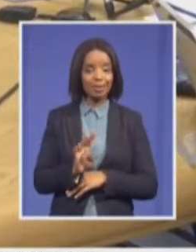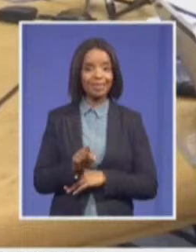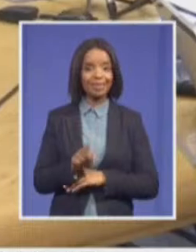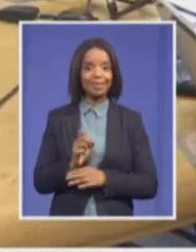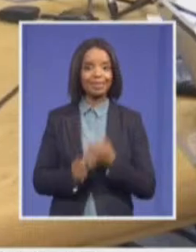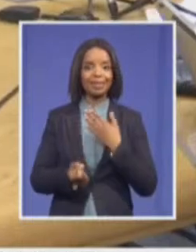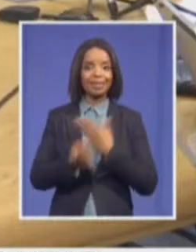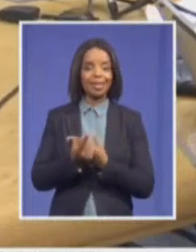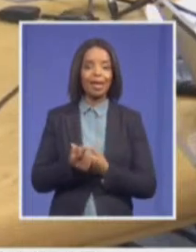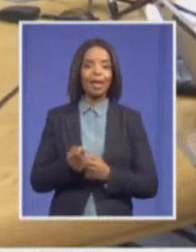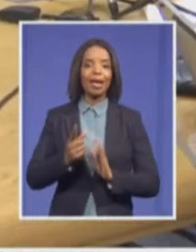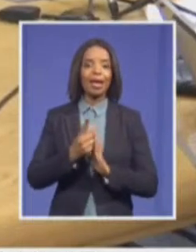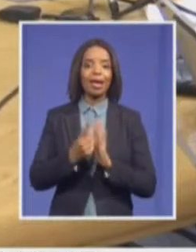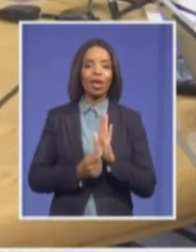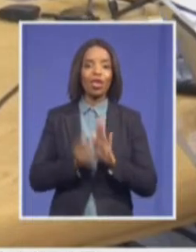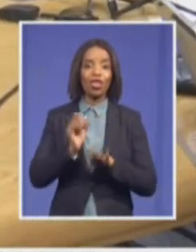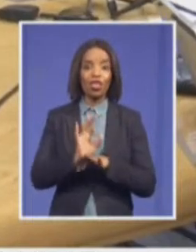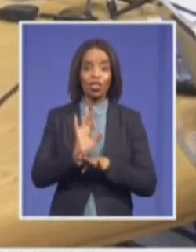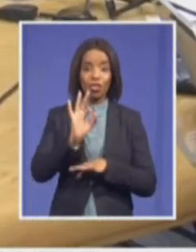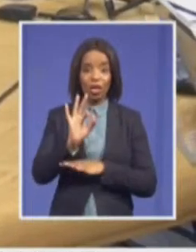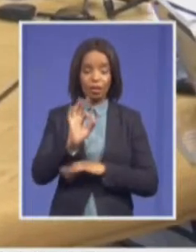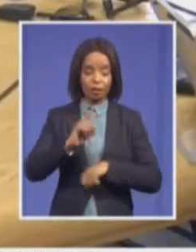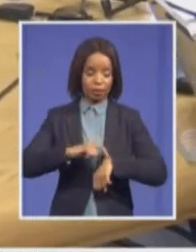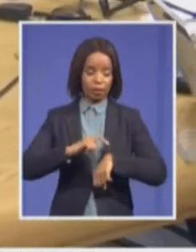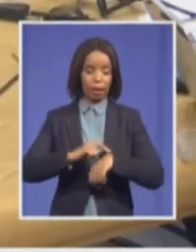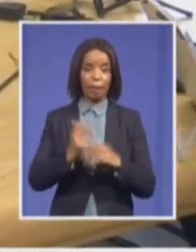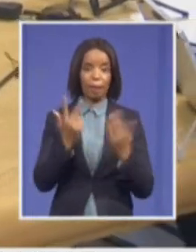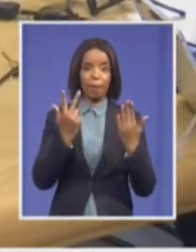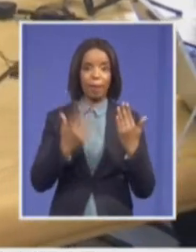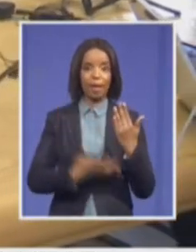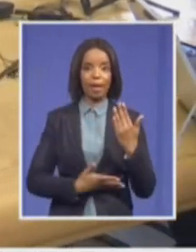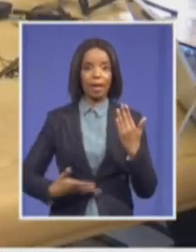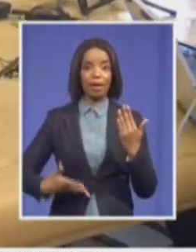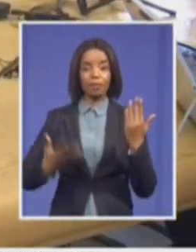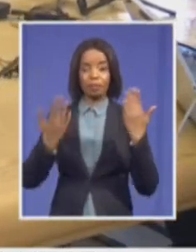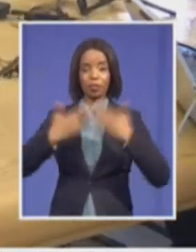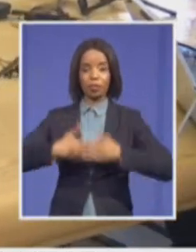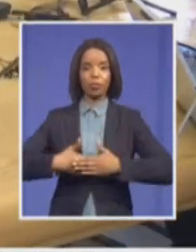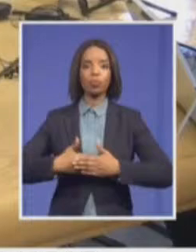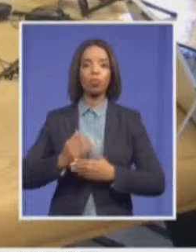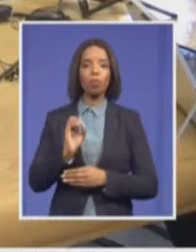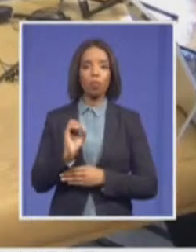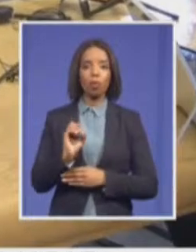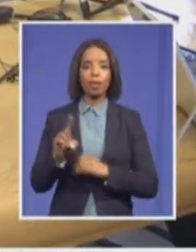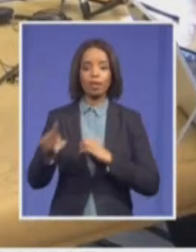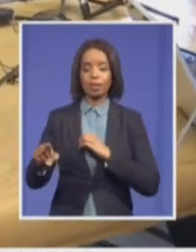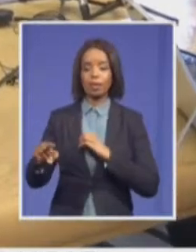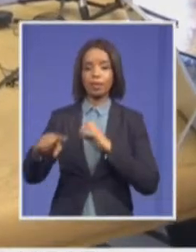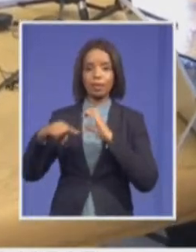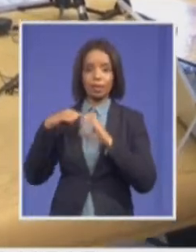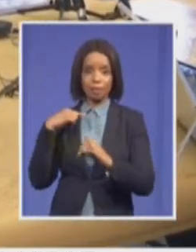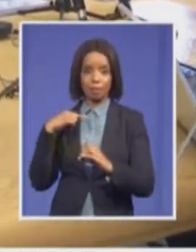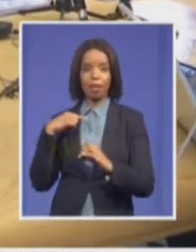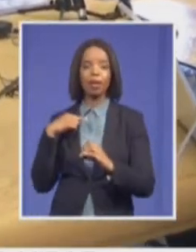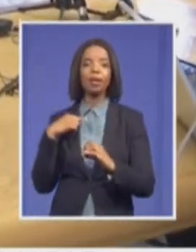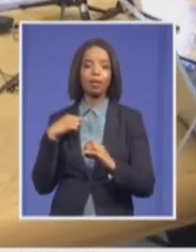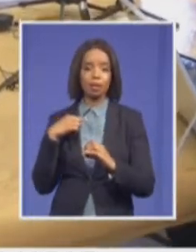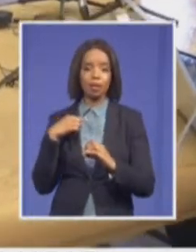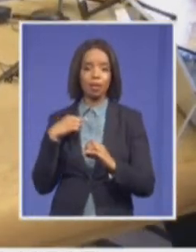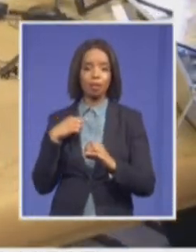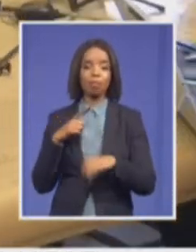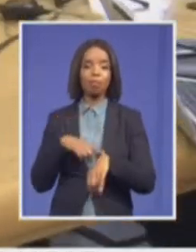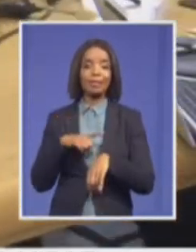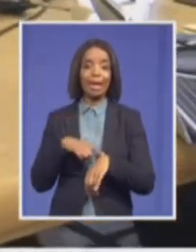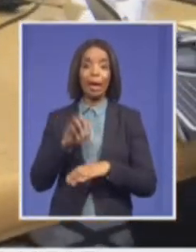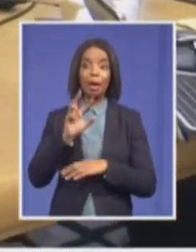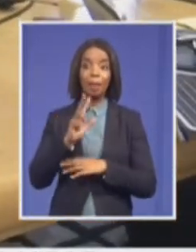evening, there is an email from the GCO to 1830. 1830, yes, to the